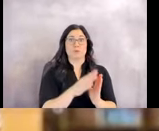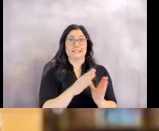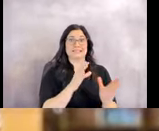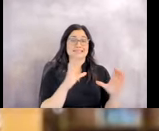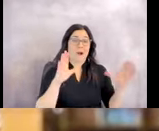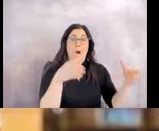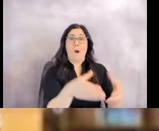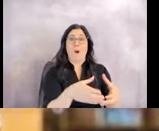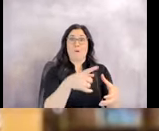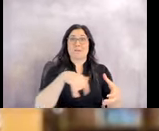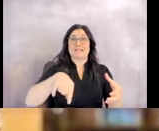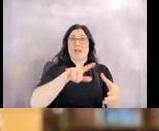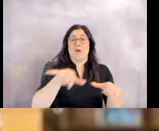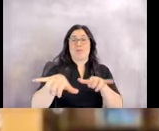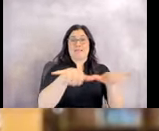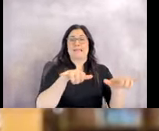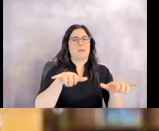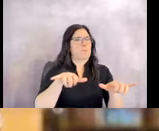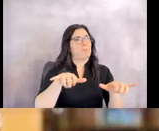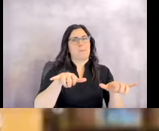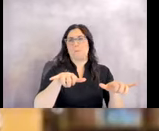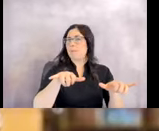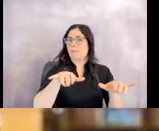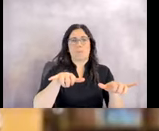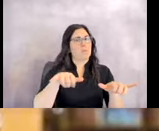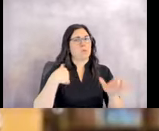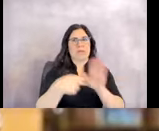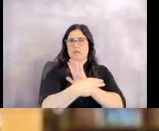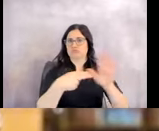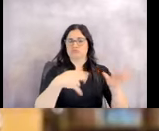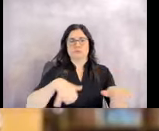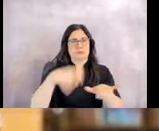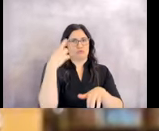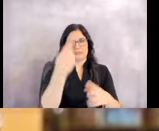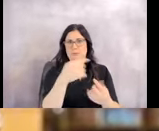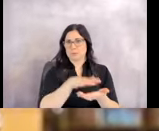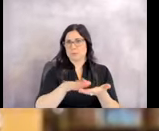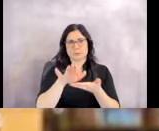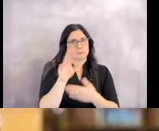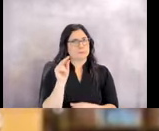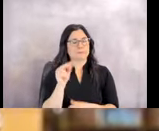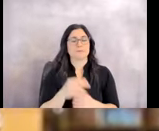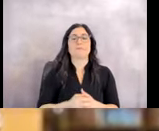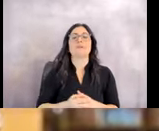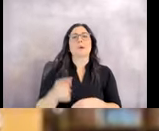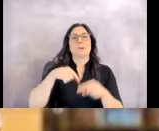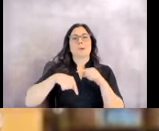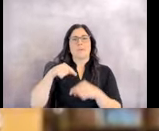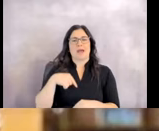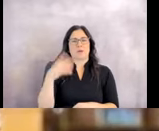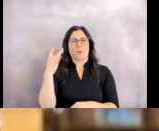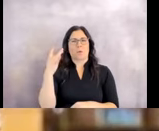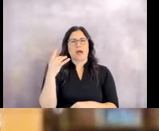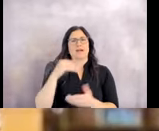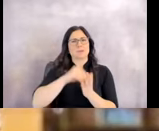make blank assumptions or broad assumptions about them and why they're here. So again, go back to student success.